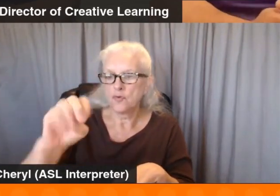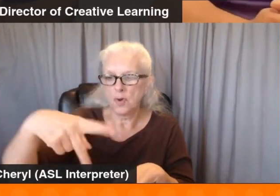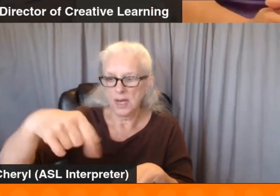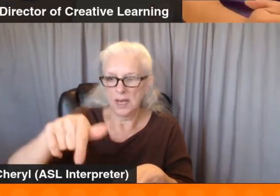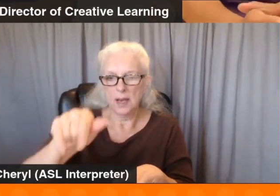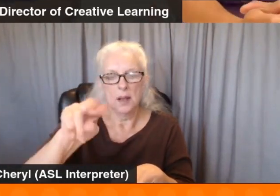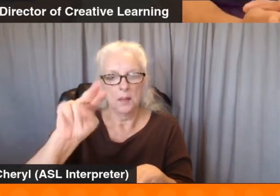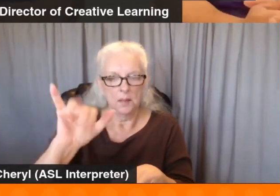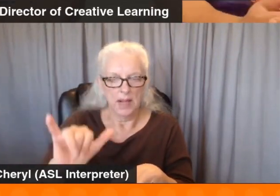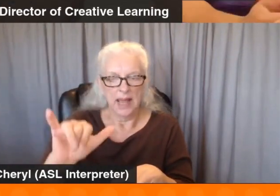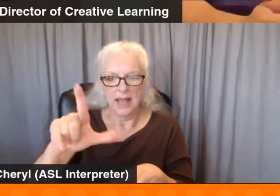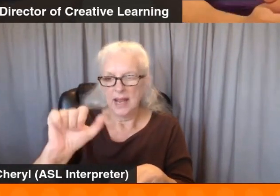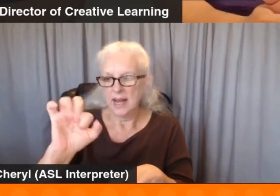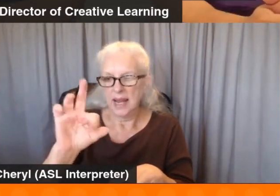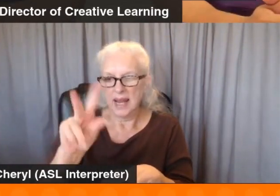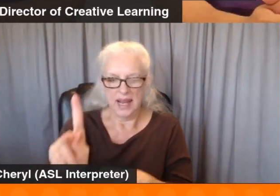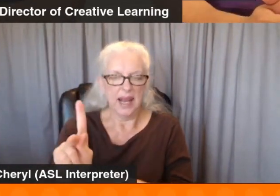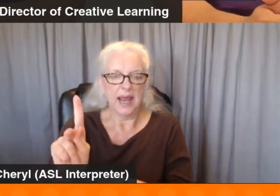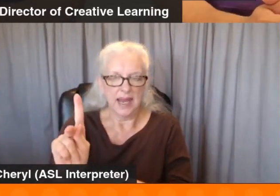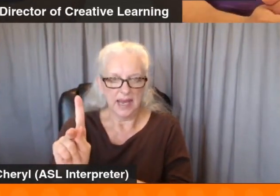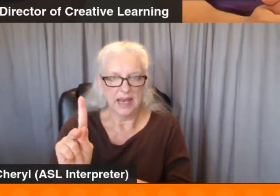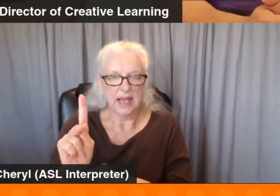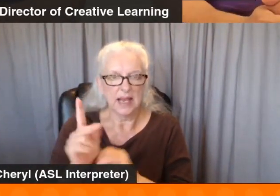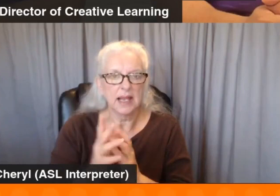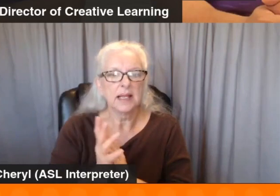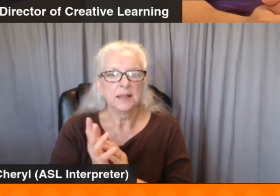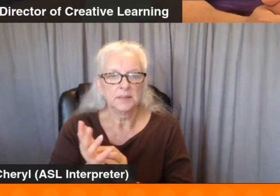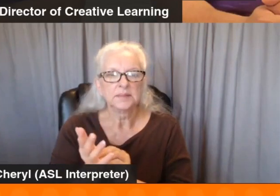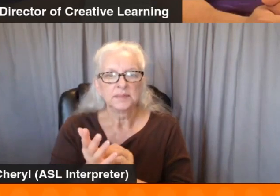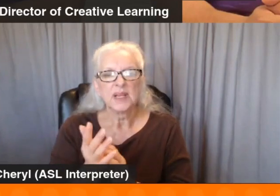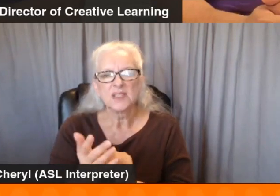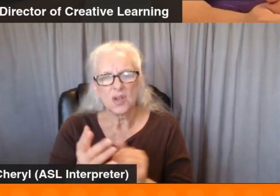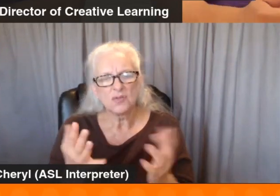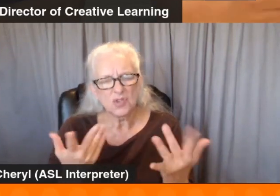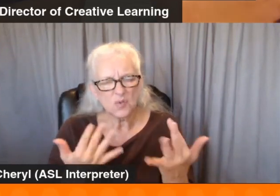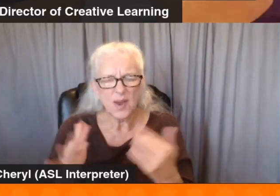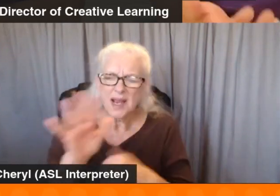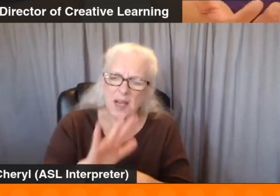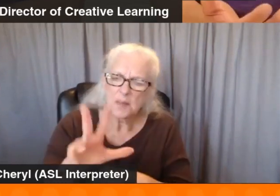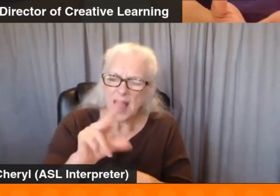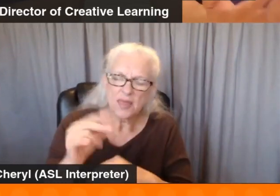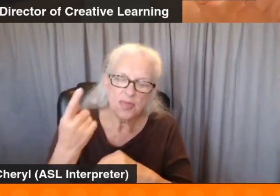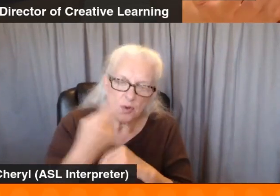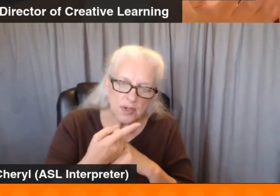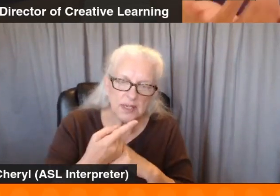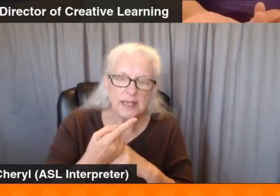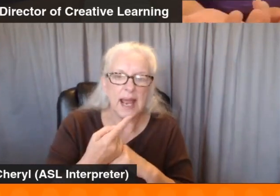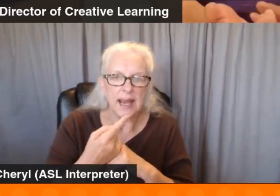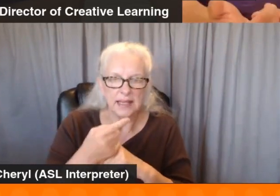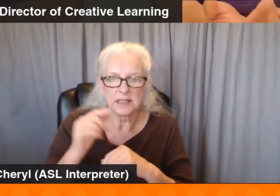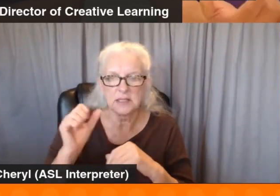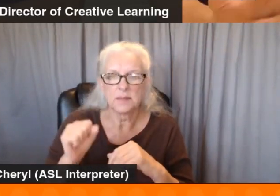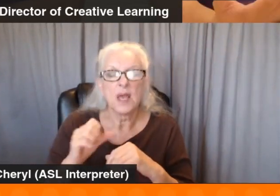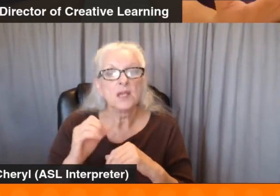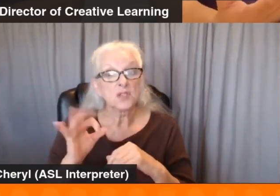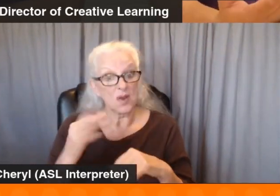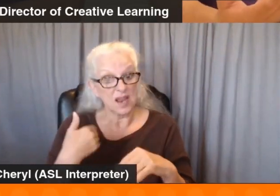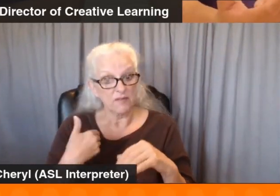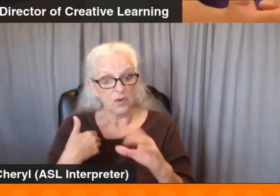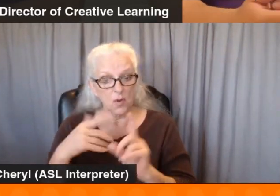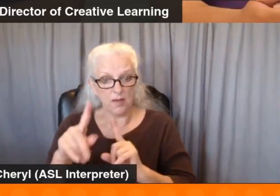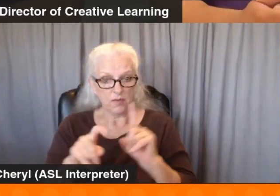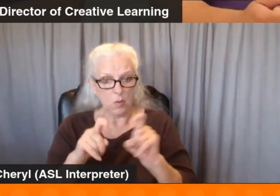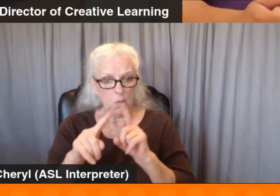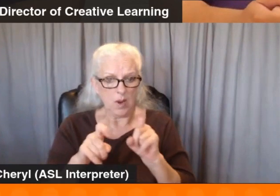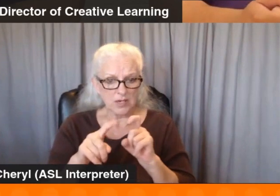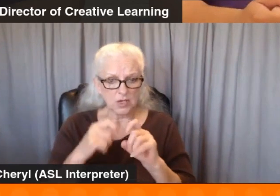platform. Please allow about a day for these videos to become available. If you have questions about the Hopin platform, please visit the